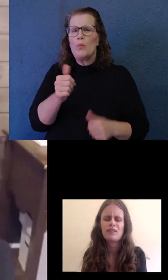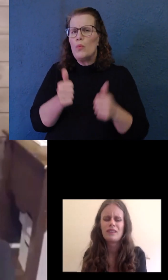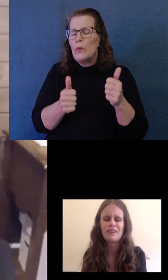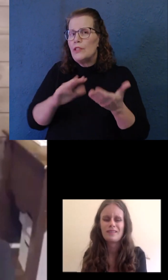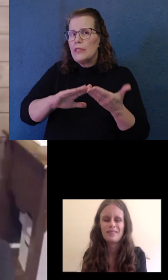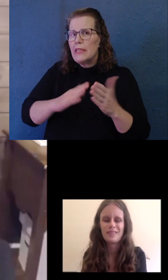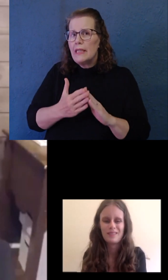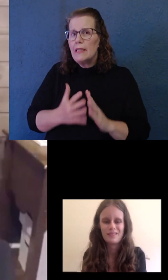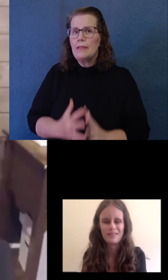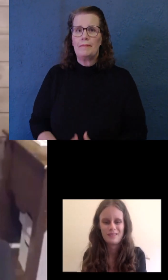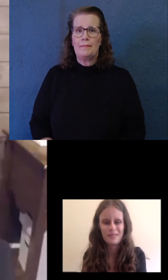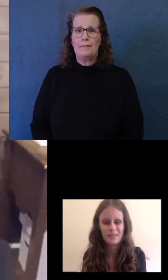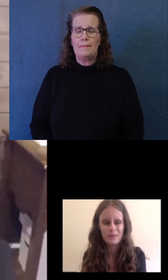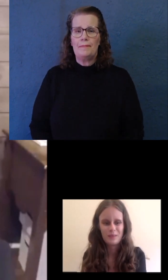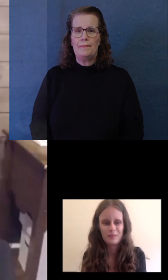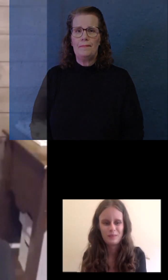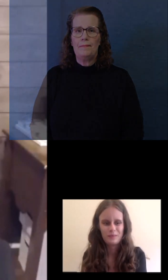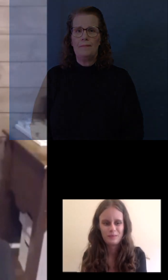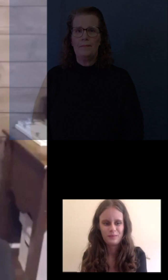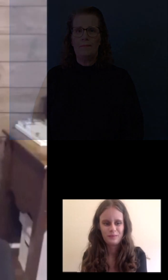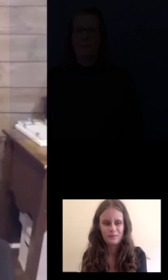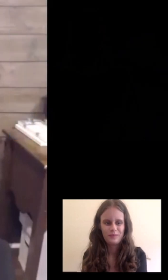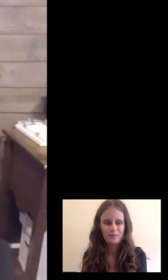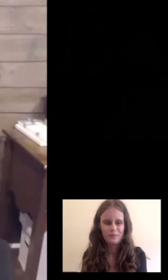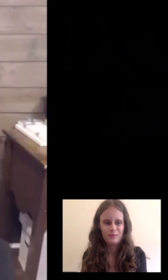What city?